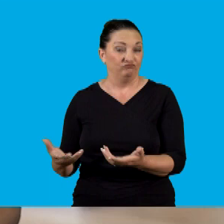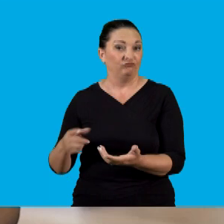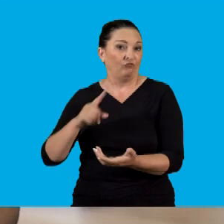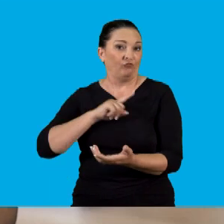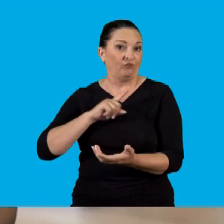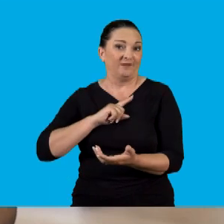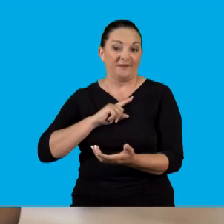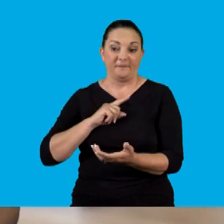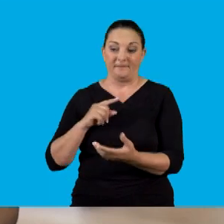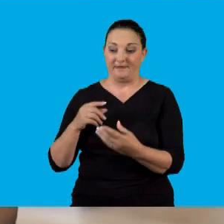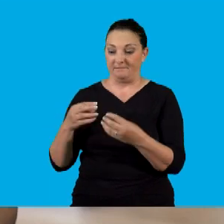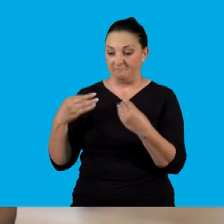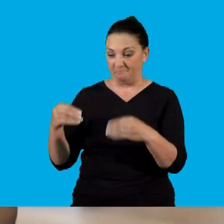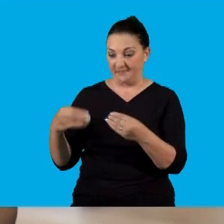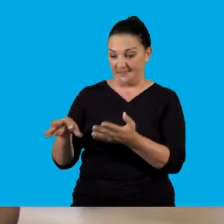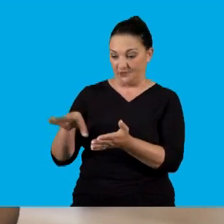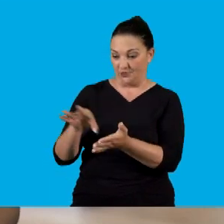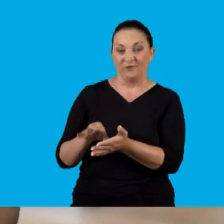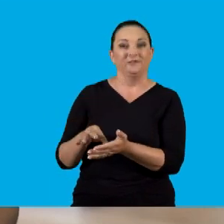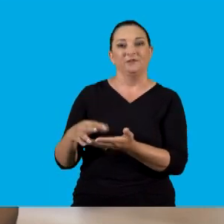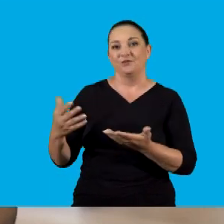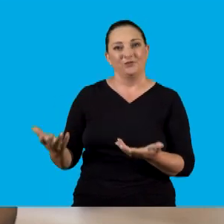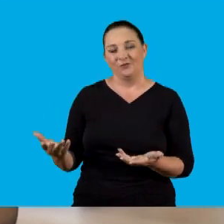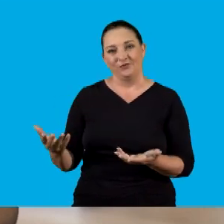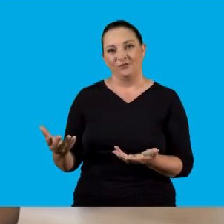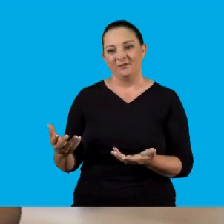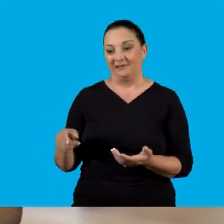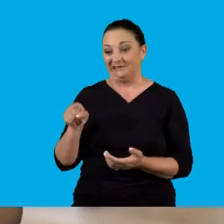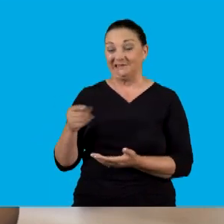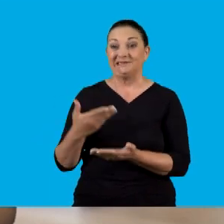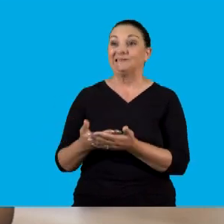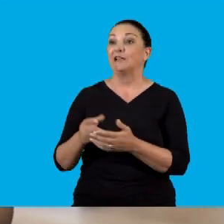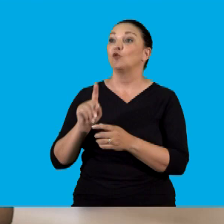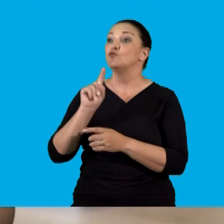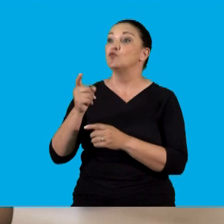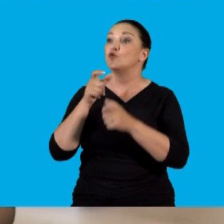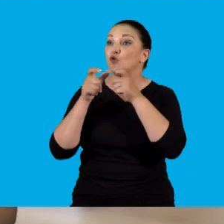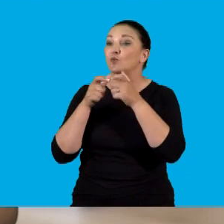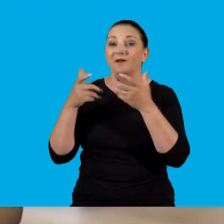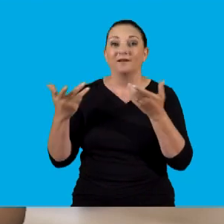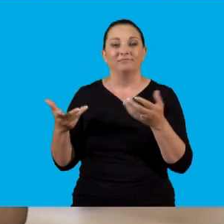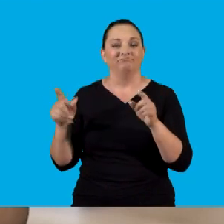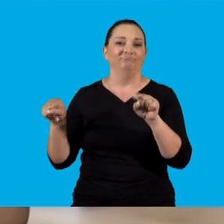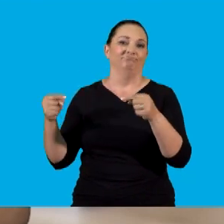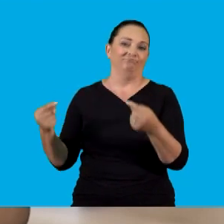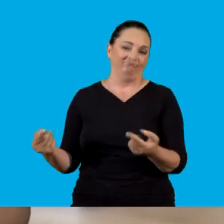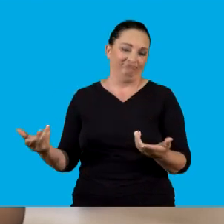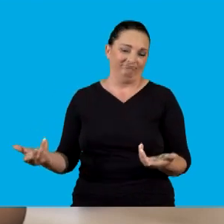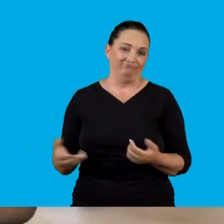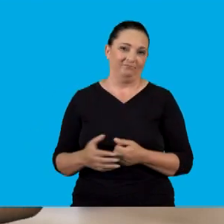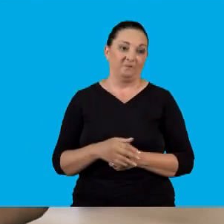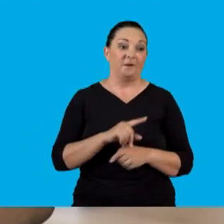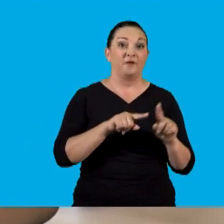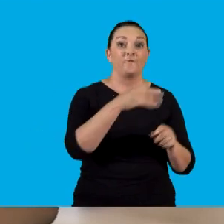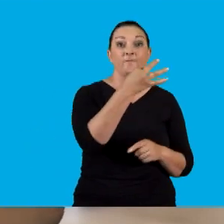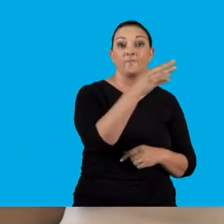these businesses are not registered, so it's not easier for employees to go and complain anyway, rather than other than in the